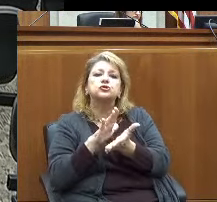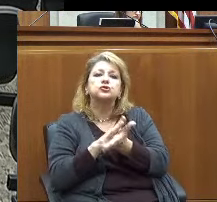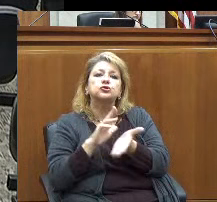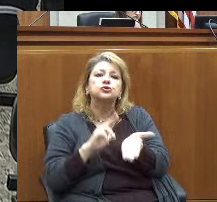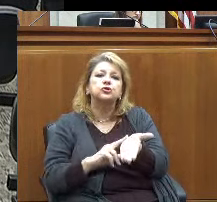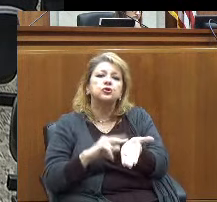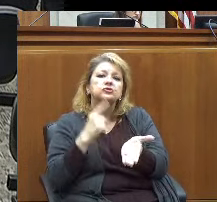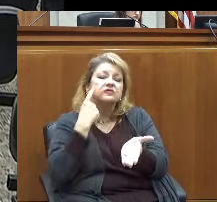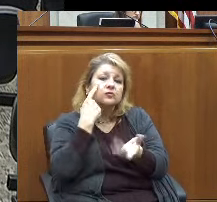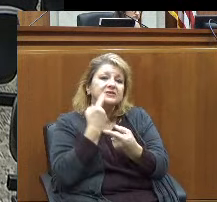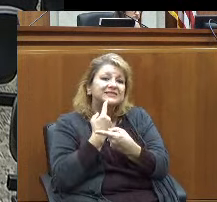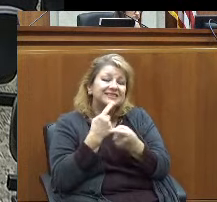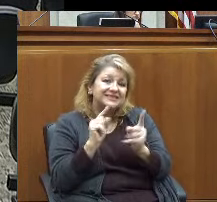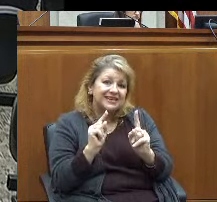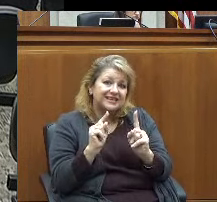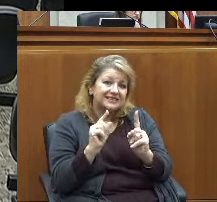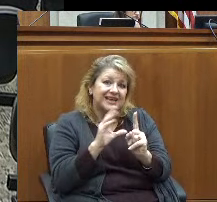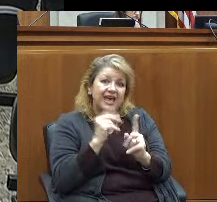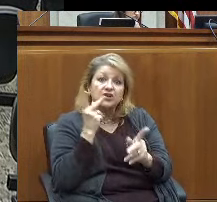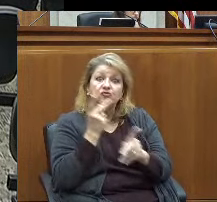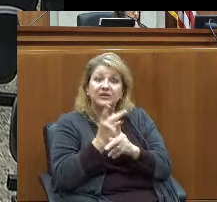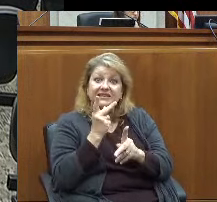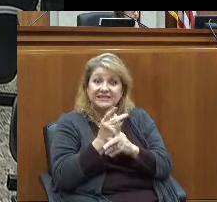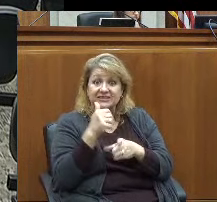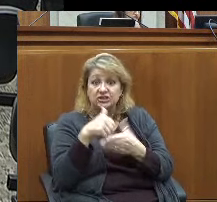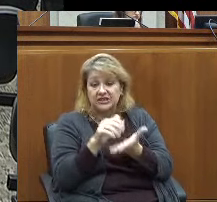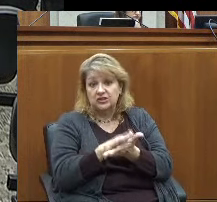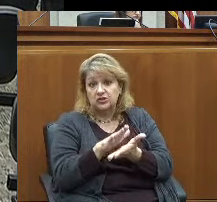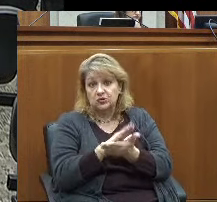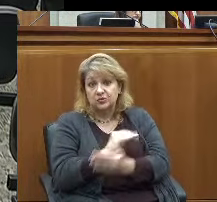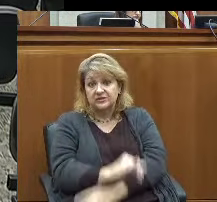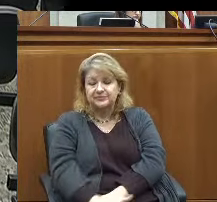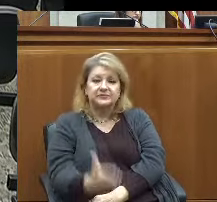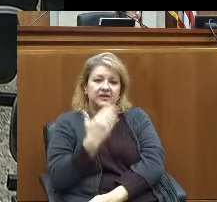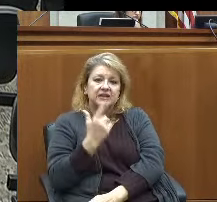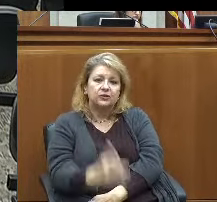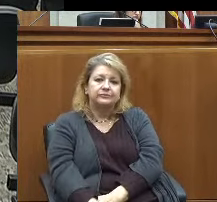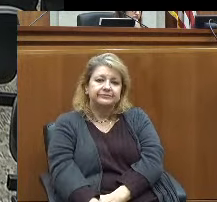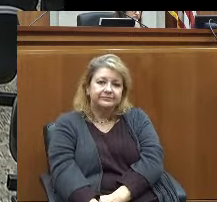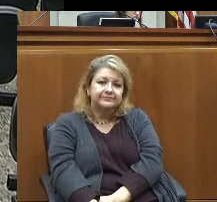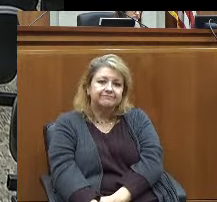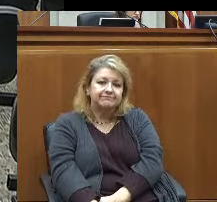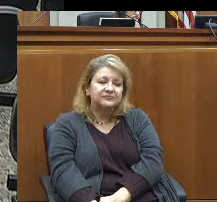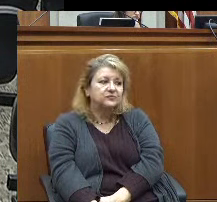for success and for retention in our schools. Thank you. Thank you.